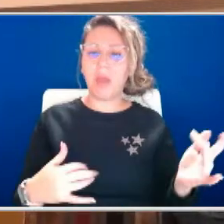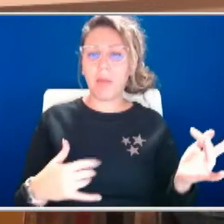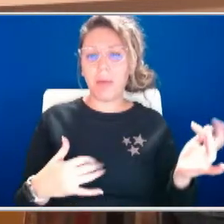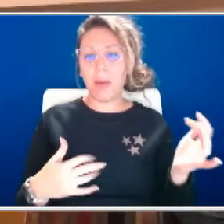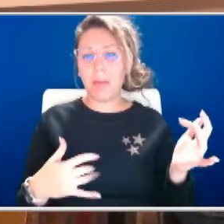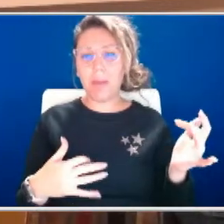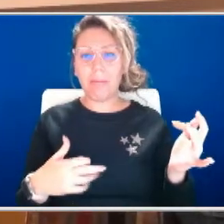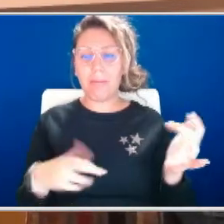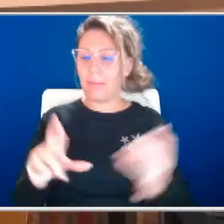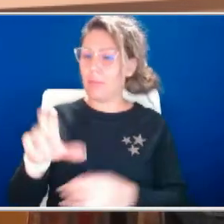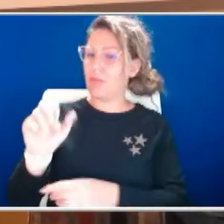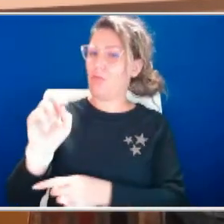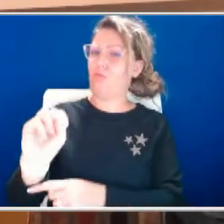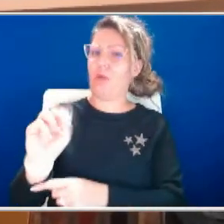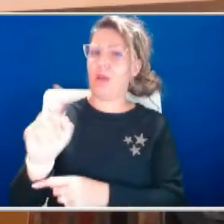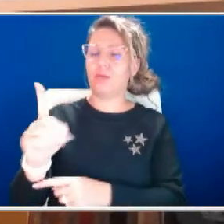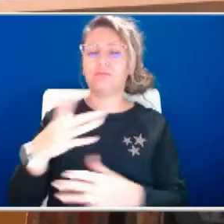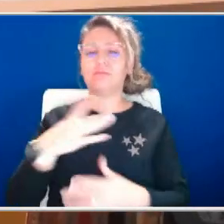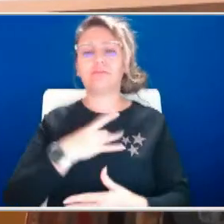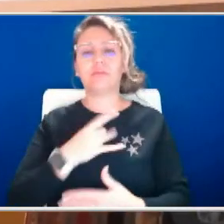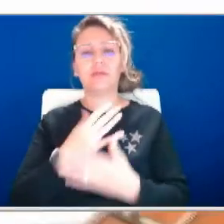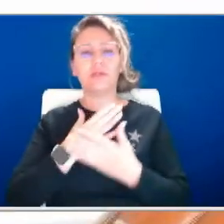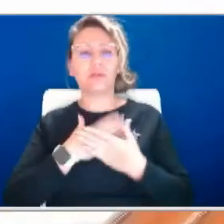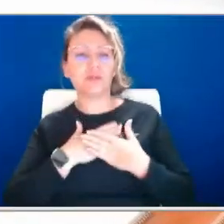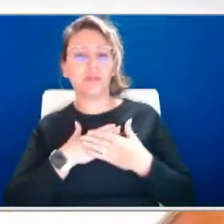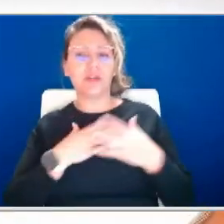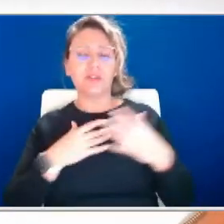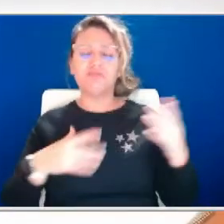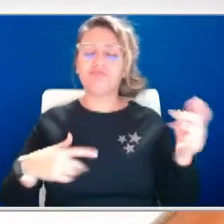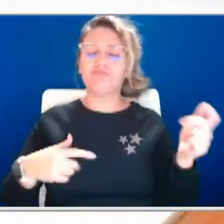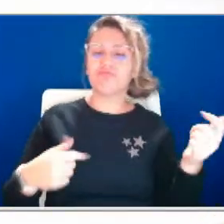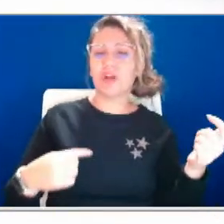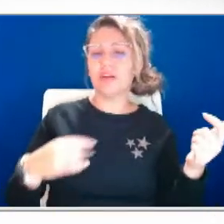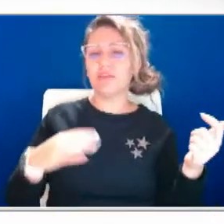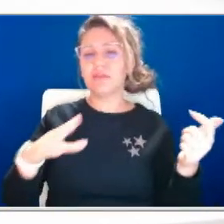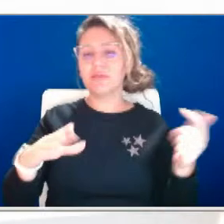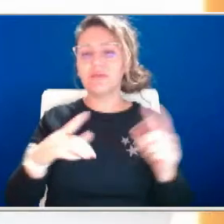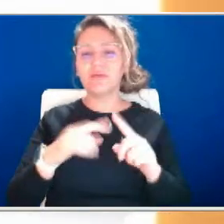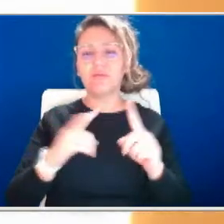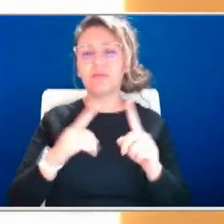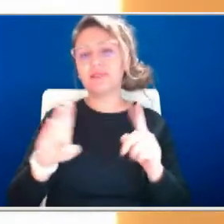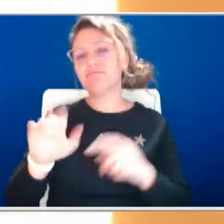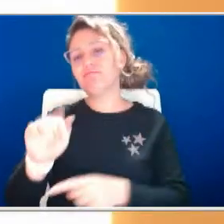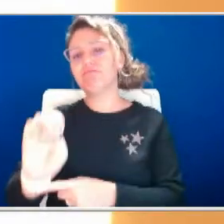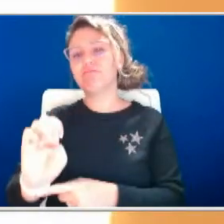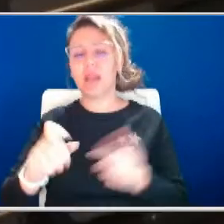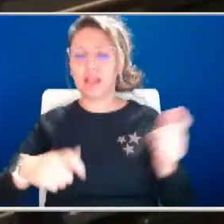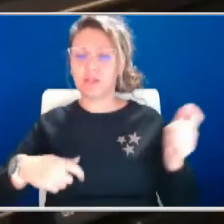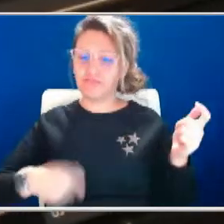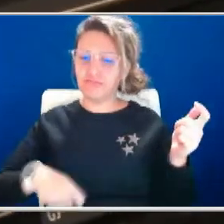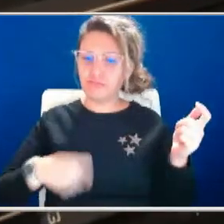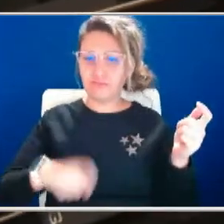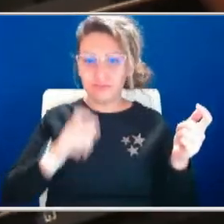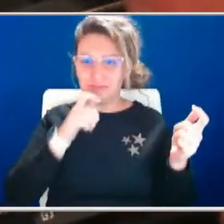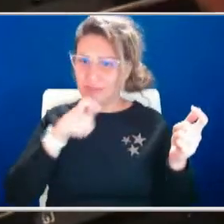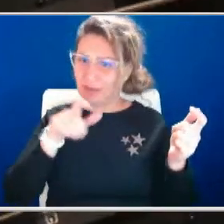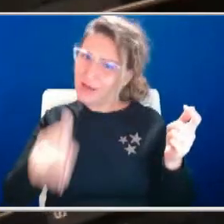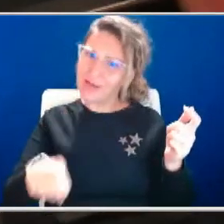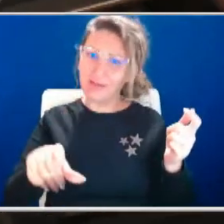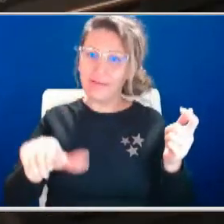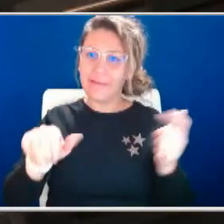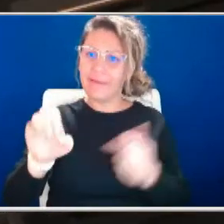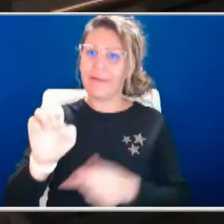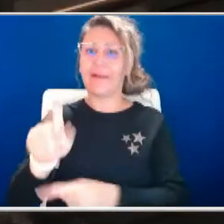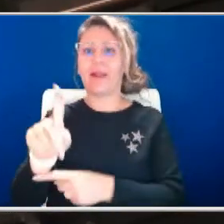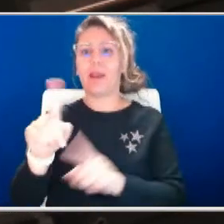Ron Verlin likes to relax by plucking out some tunes on his bass guitar. He doesn't even need an amp. But back in the